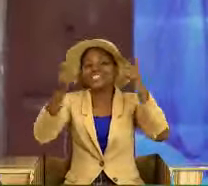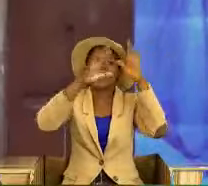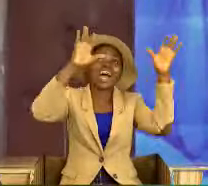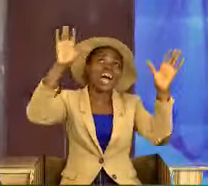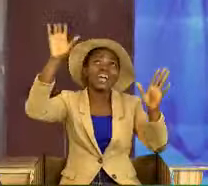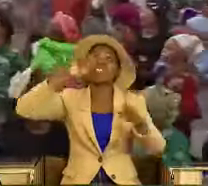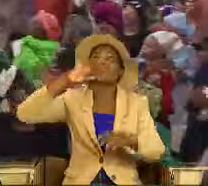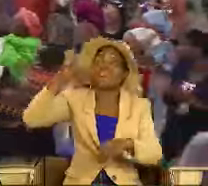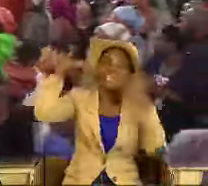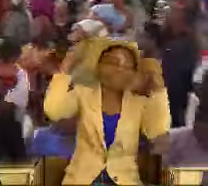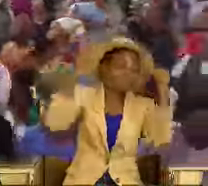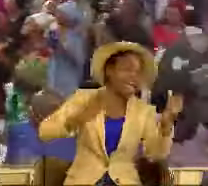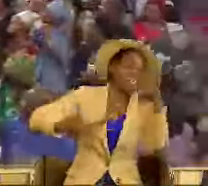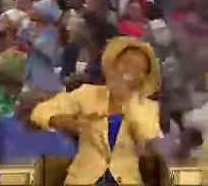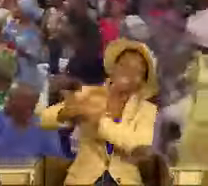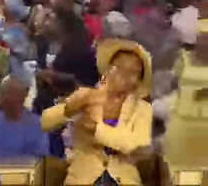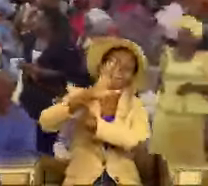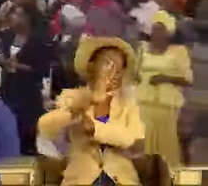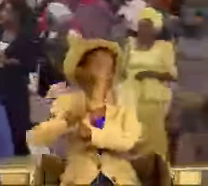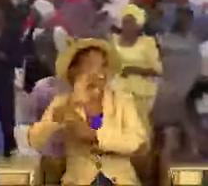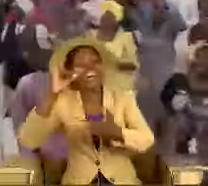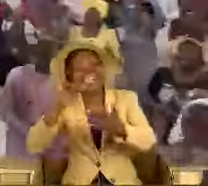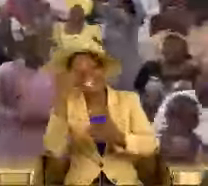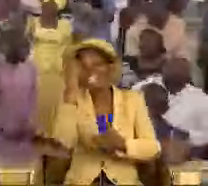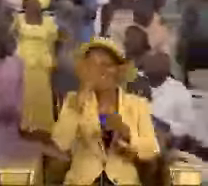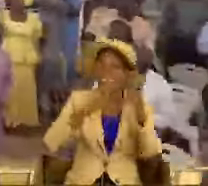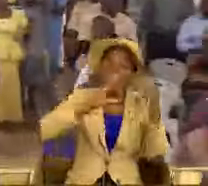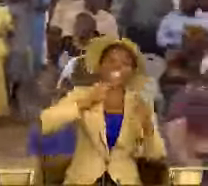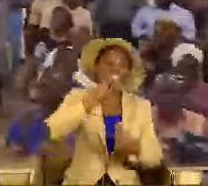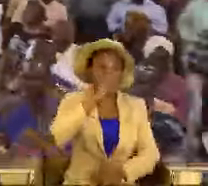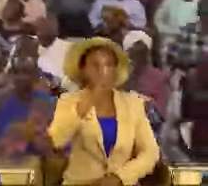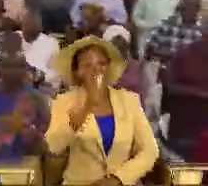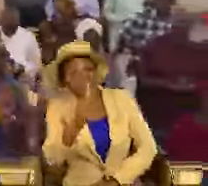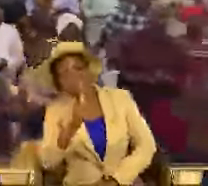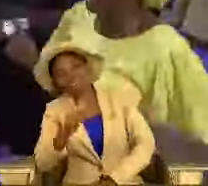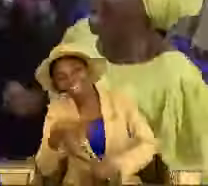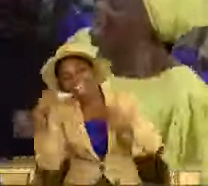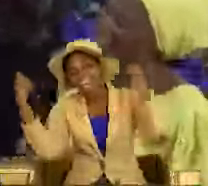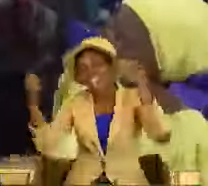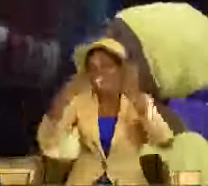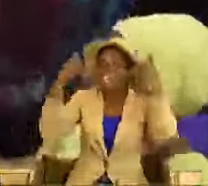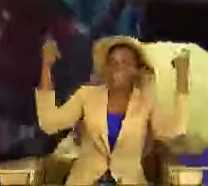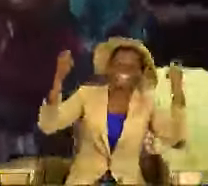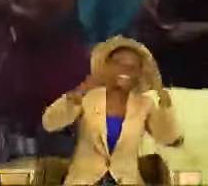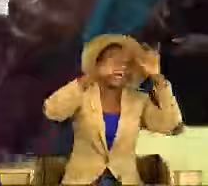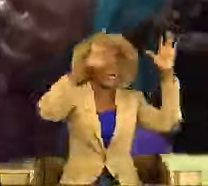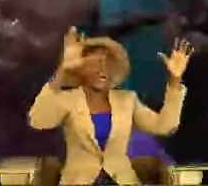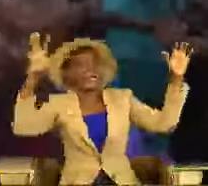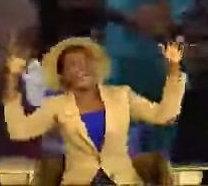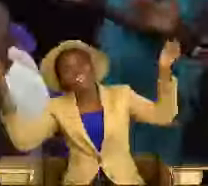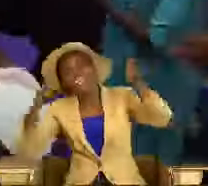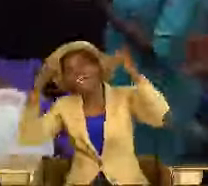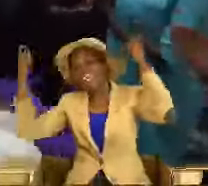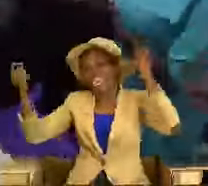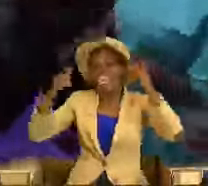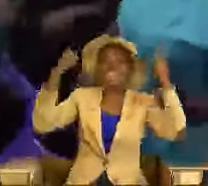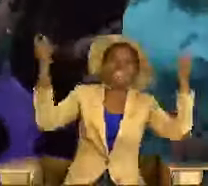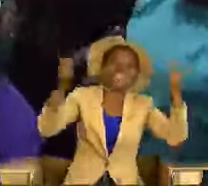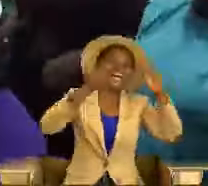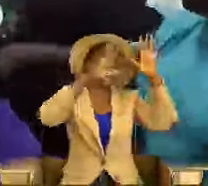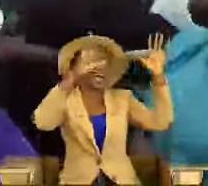hallelujah you are the Mighty the hallelujah